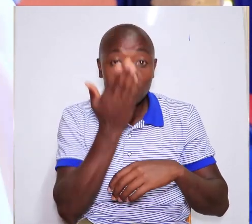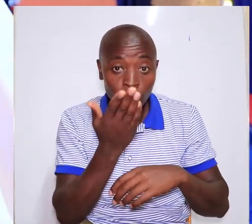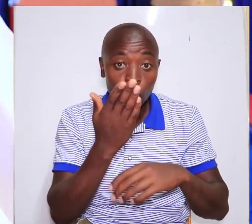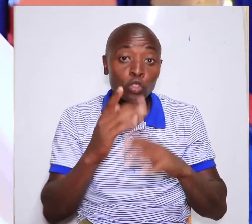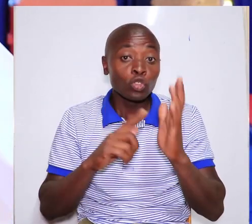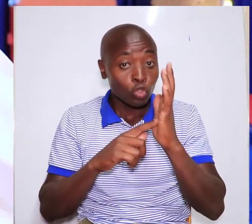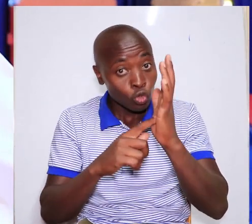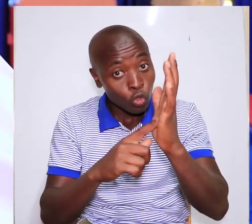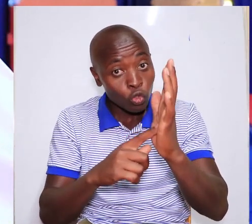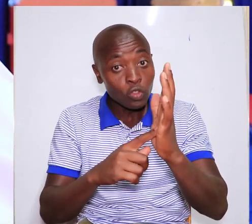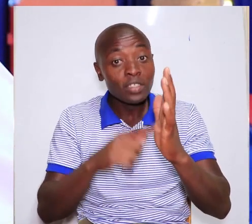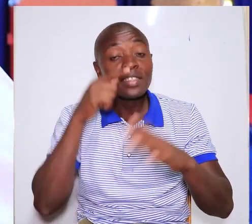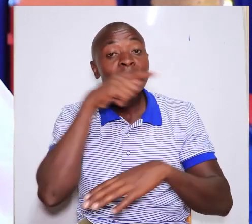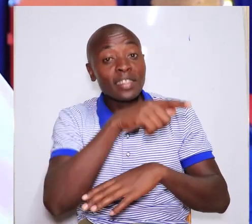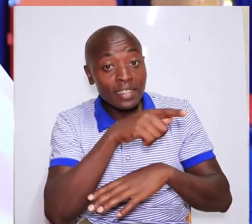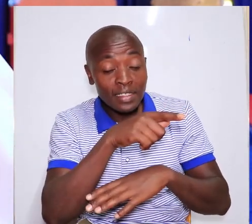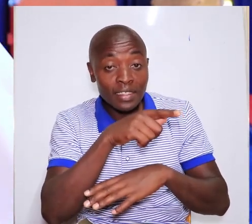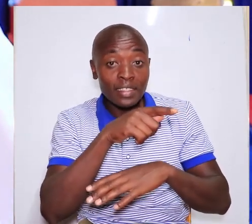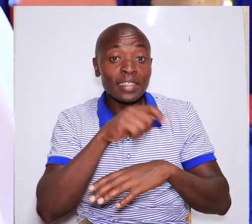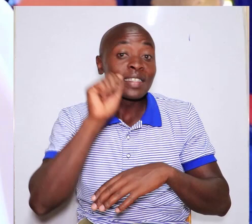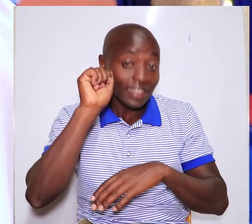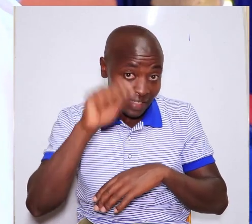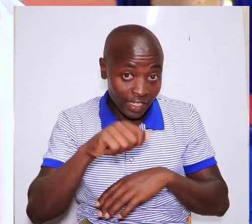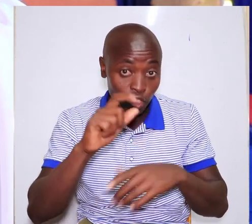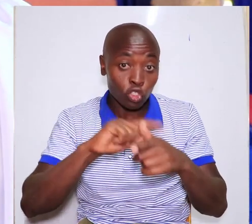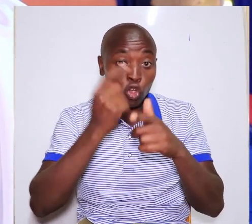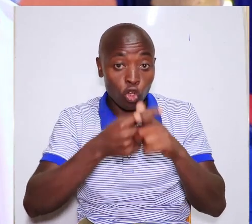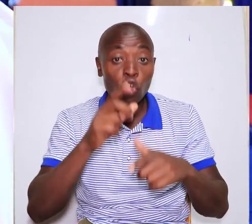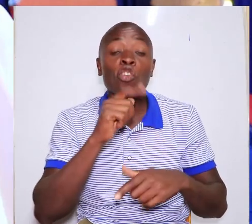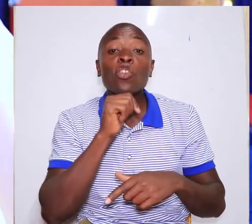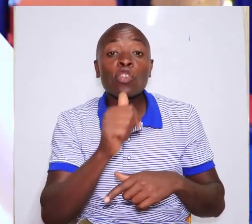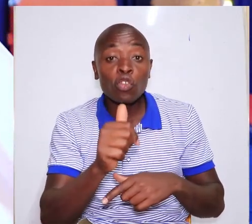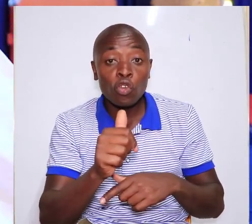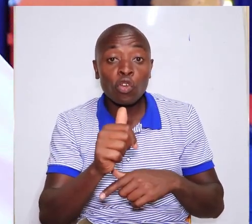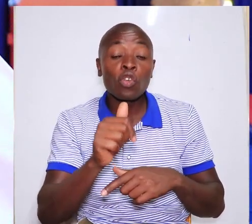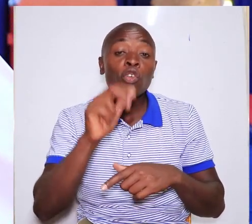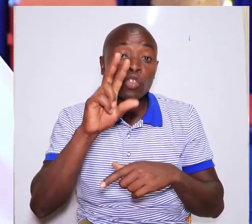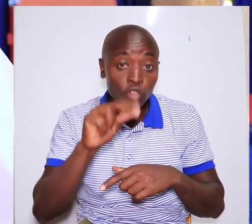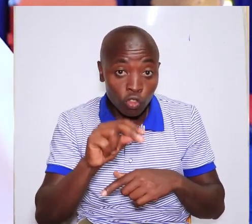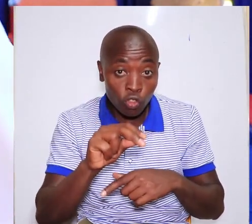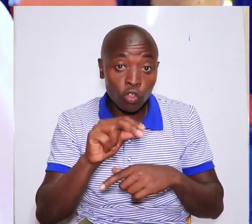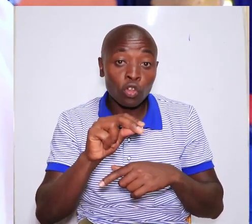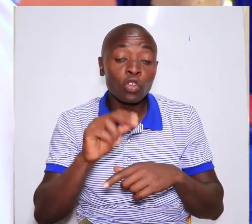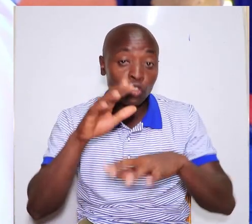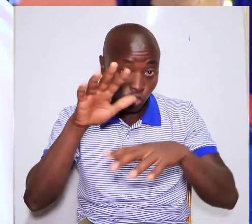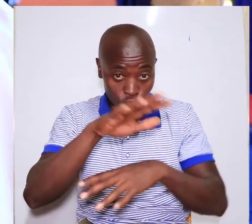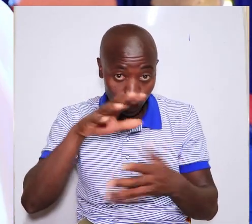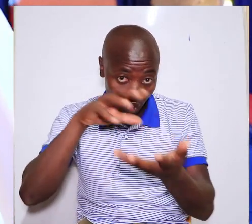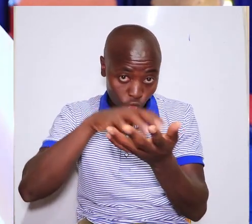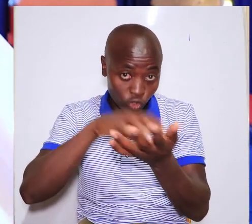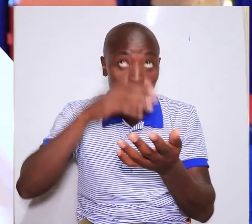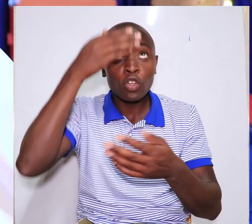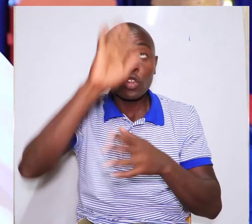revealing, and for this sake, it was a yes or no situation. God spared